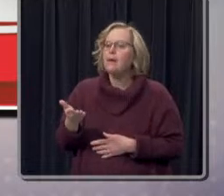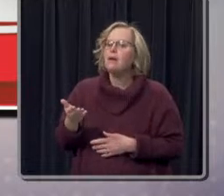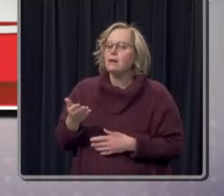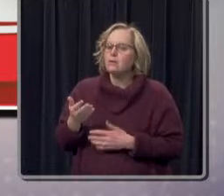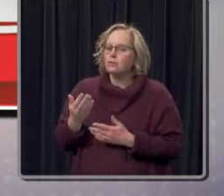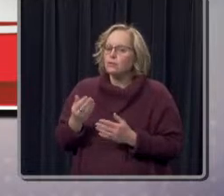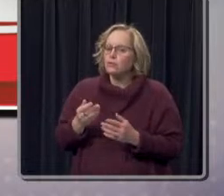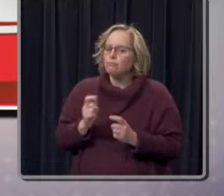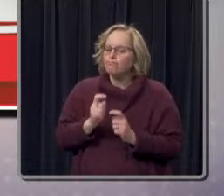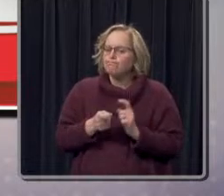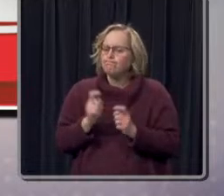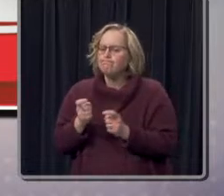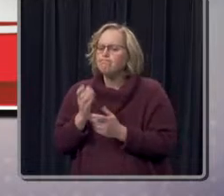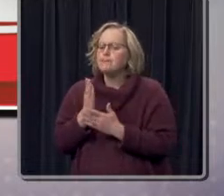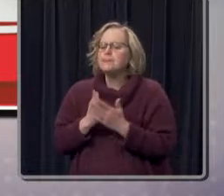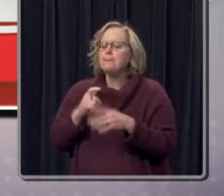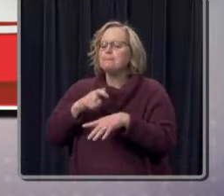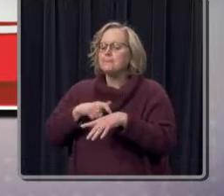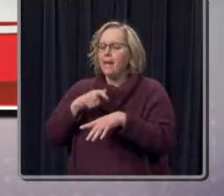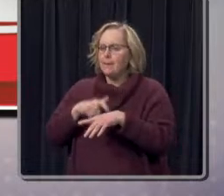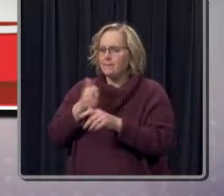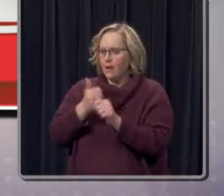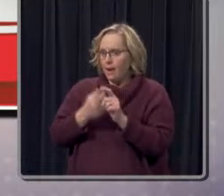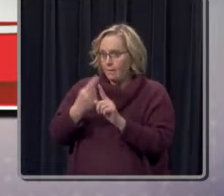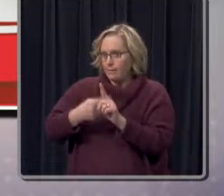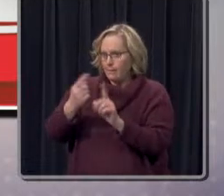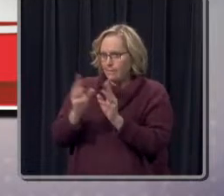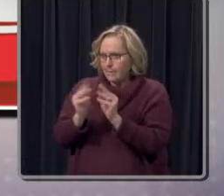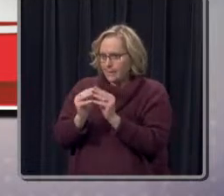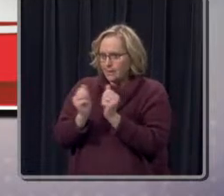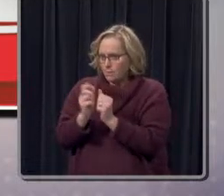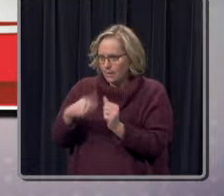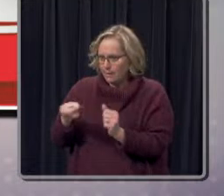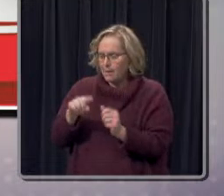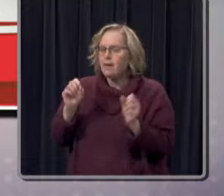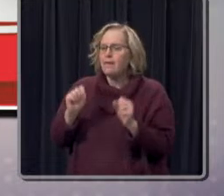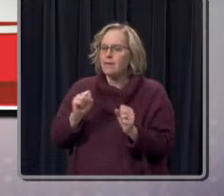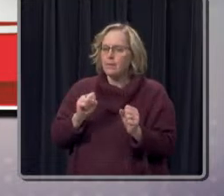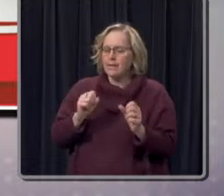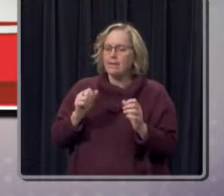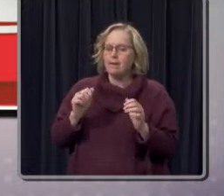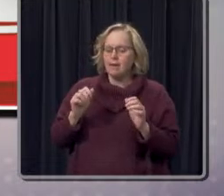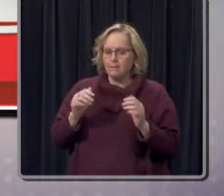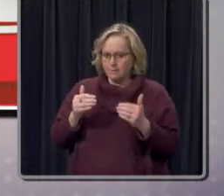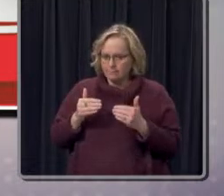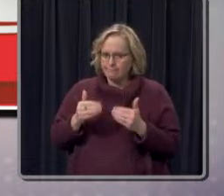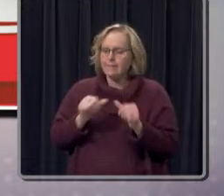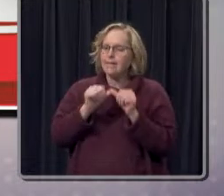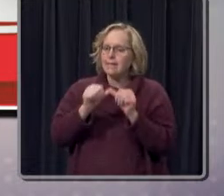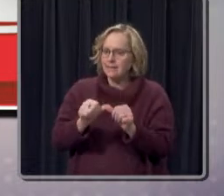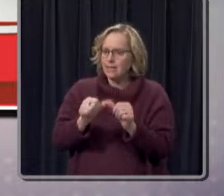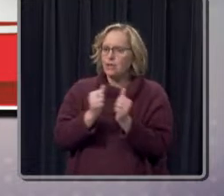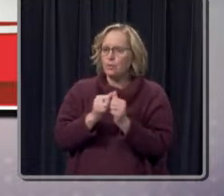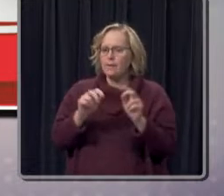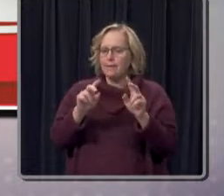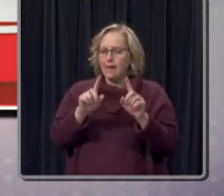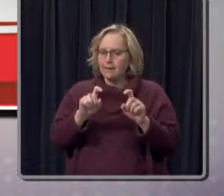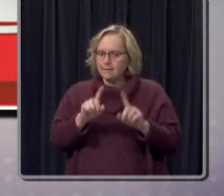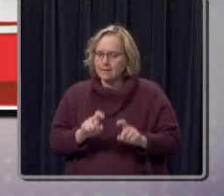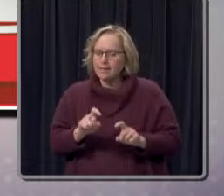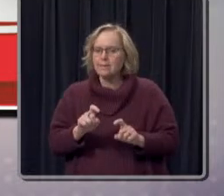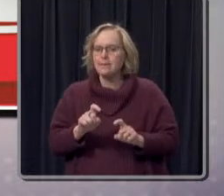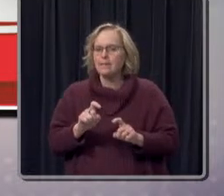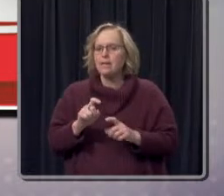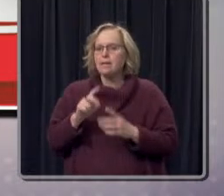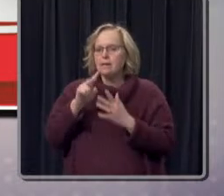single monthly meeting with them, that we can come in and we can continue on this whole piece of assessment literacy. So we want to continue to work